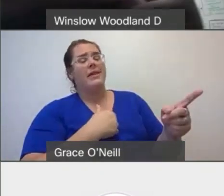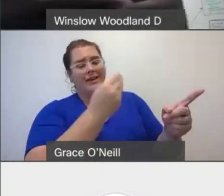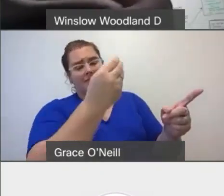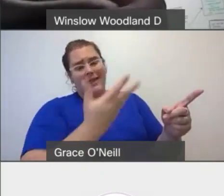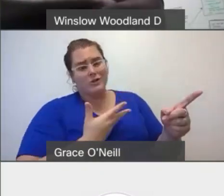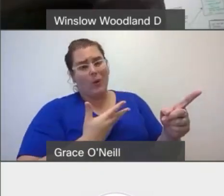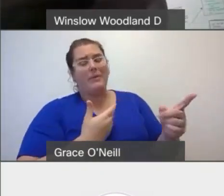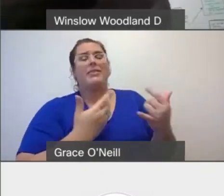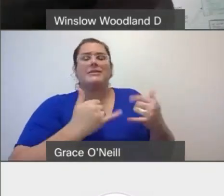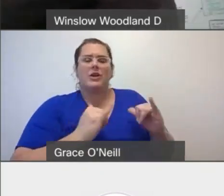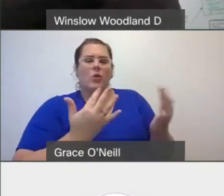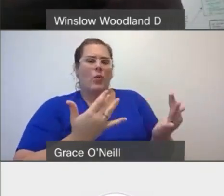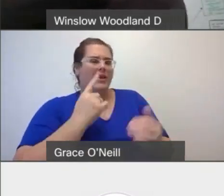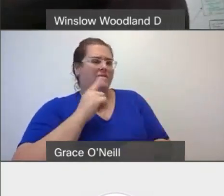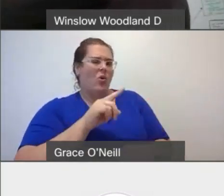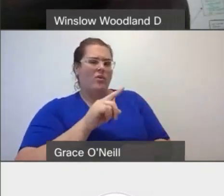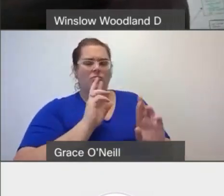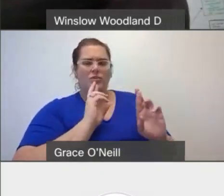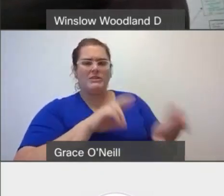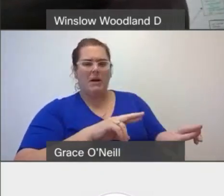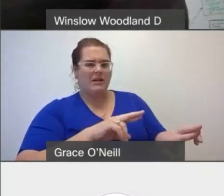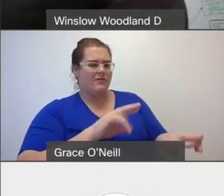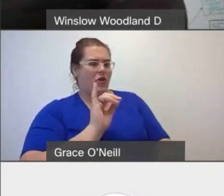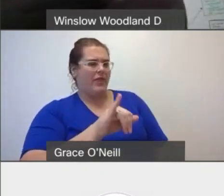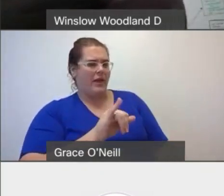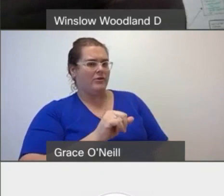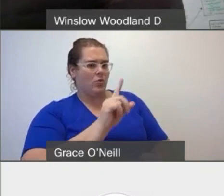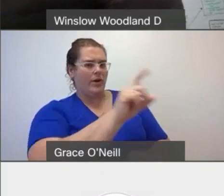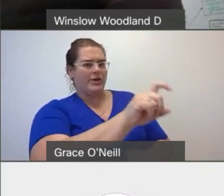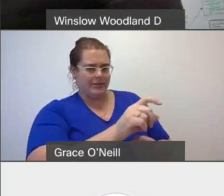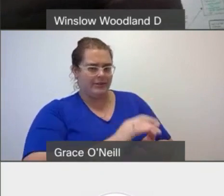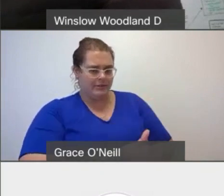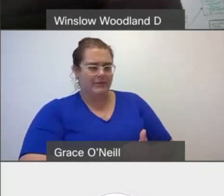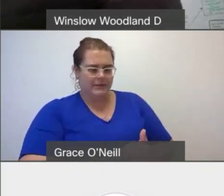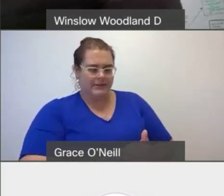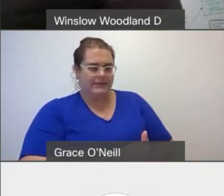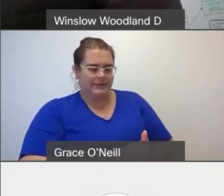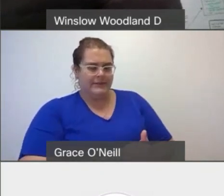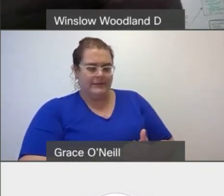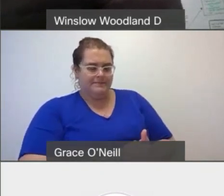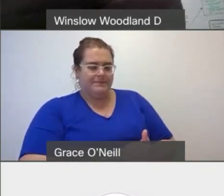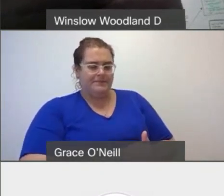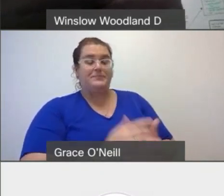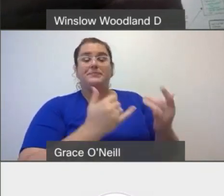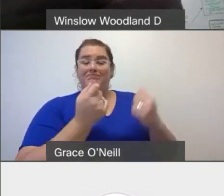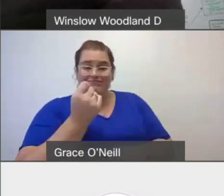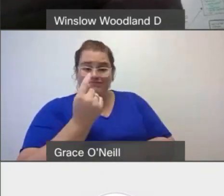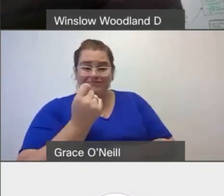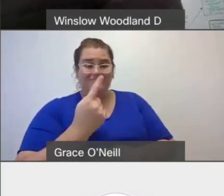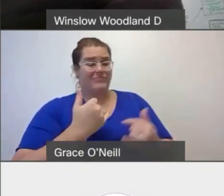the question. Apparently, there is a backlog